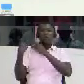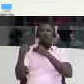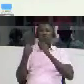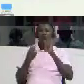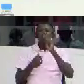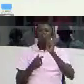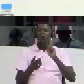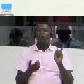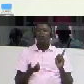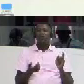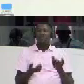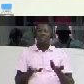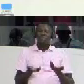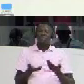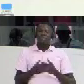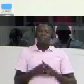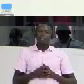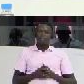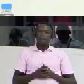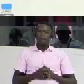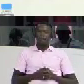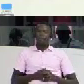omba.